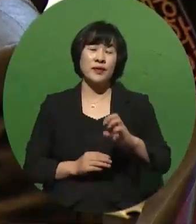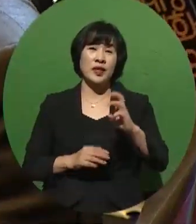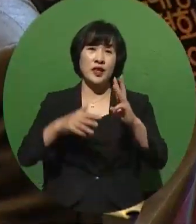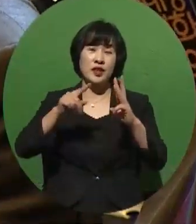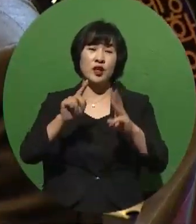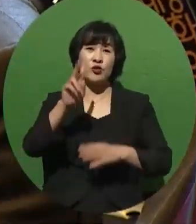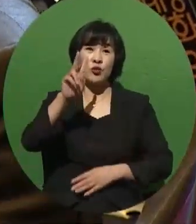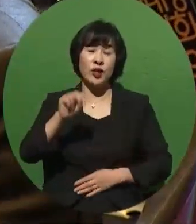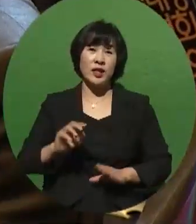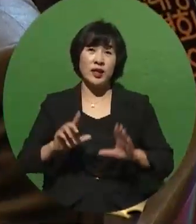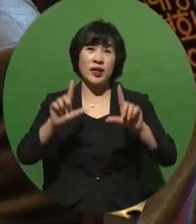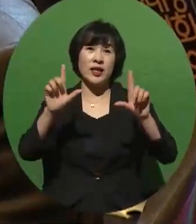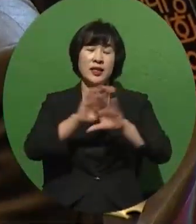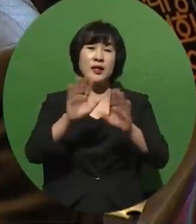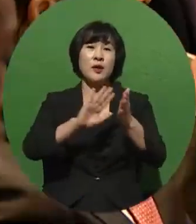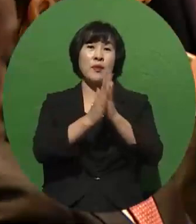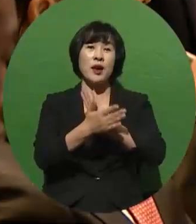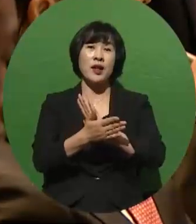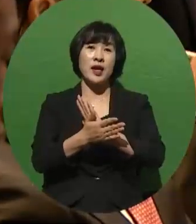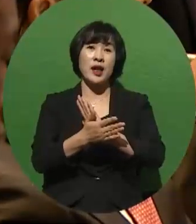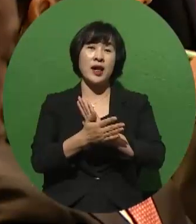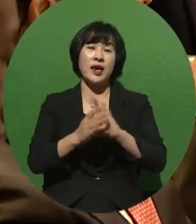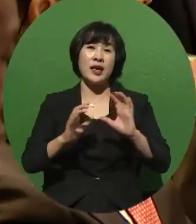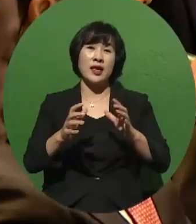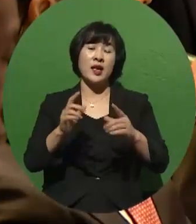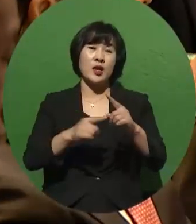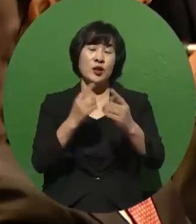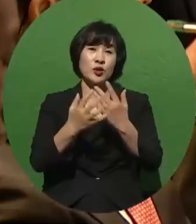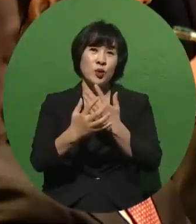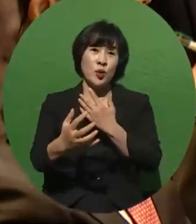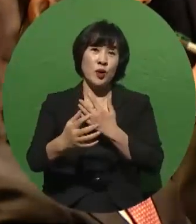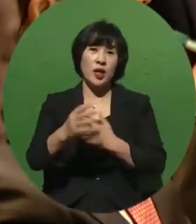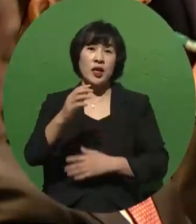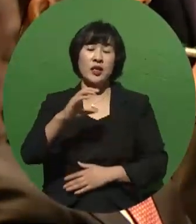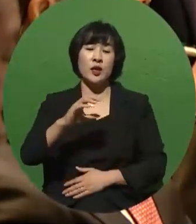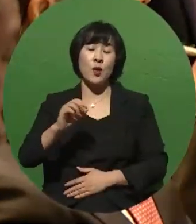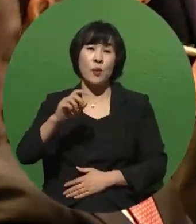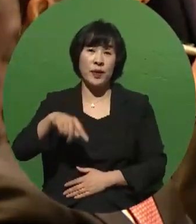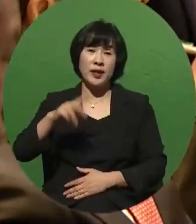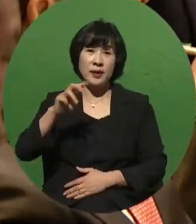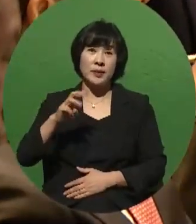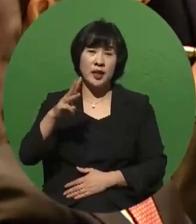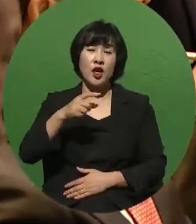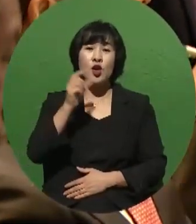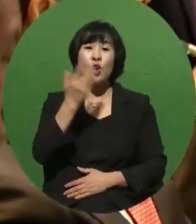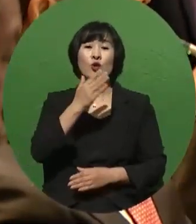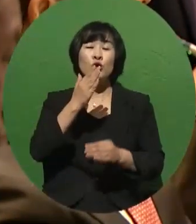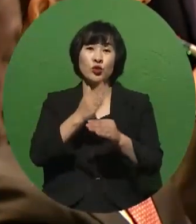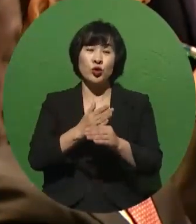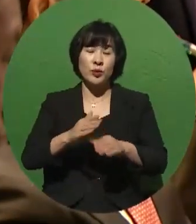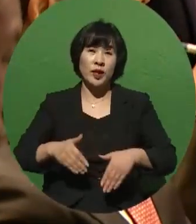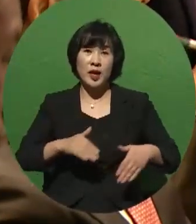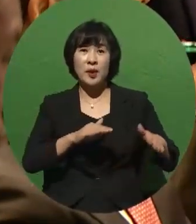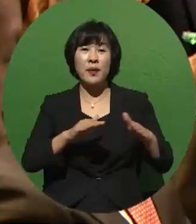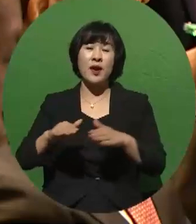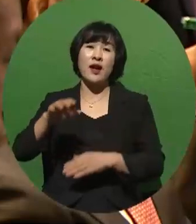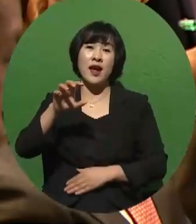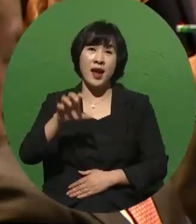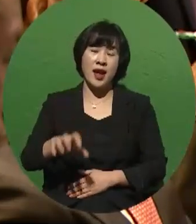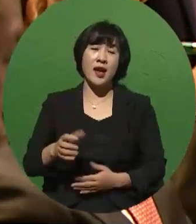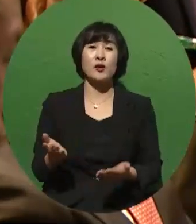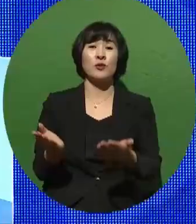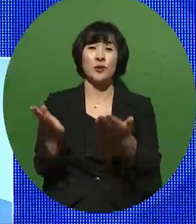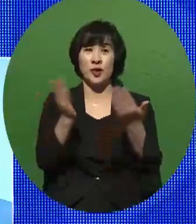Island Expo based on our beautiful marine resources in pristine seas, island, and UNESCO World